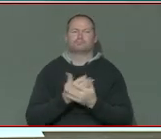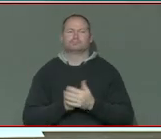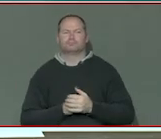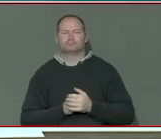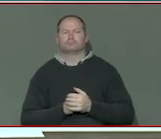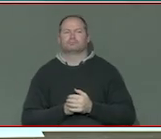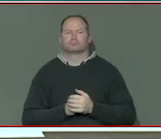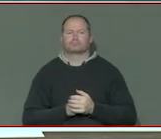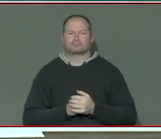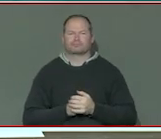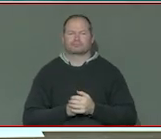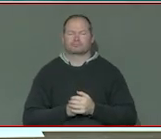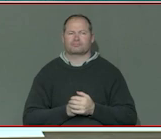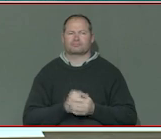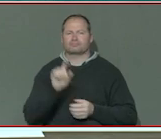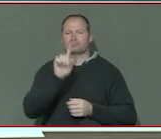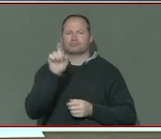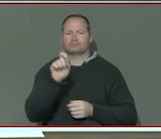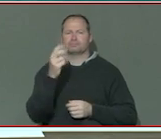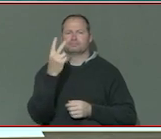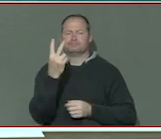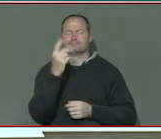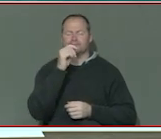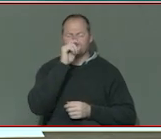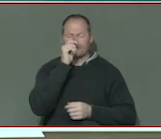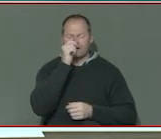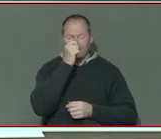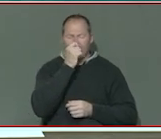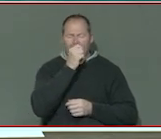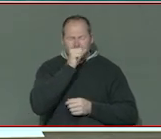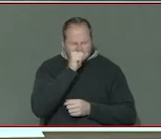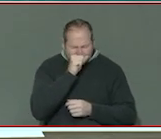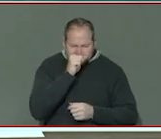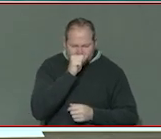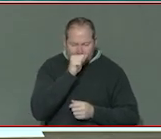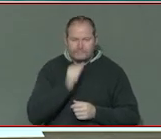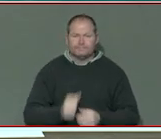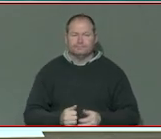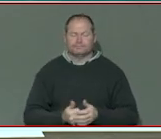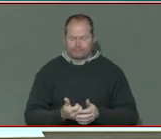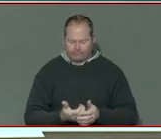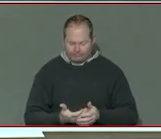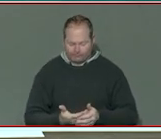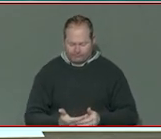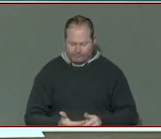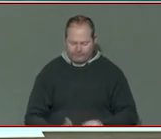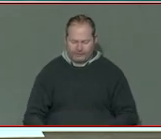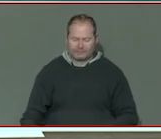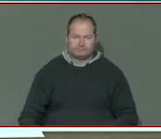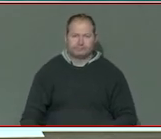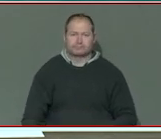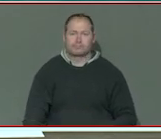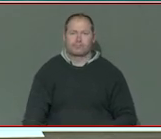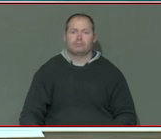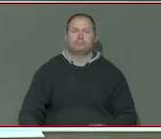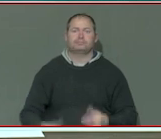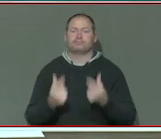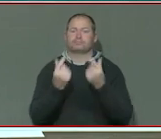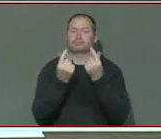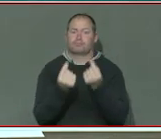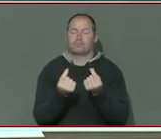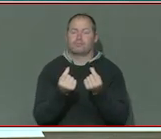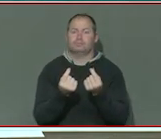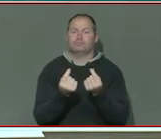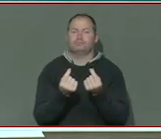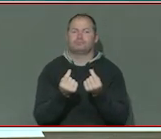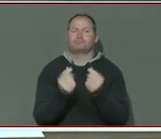I was now with question number 2. The first one was, what action should be taken against him? The second one was, how can you prevent it? That is division